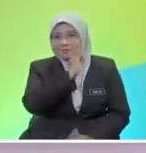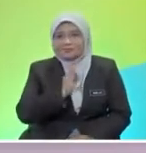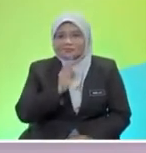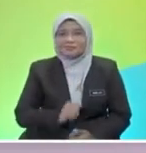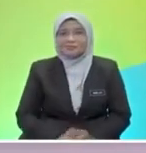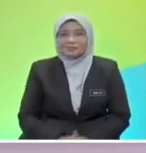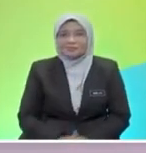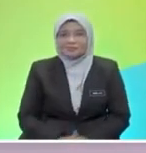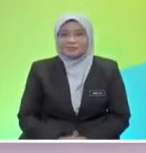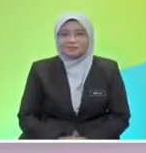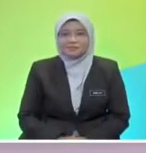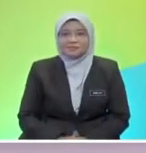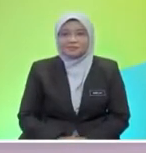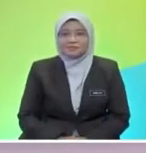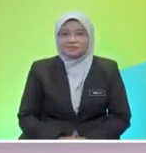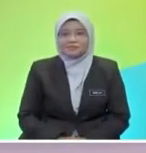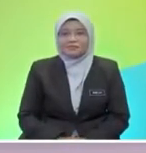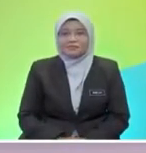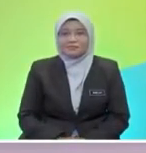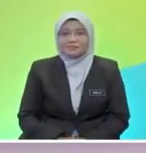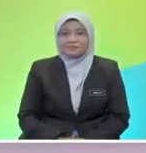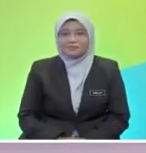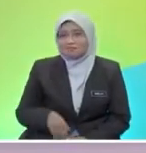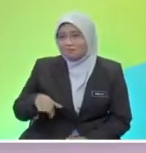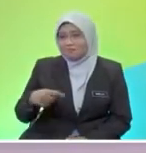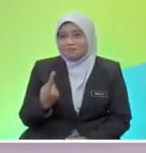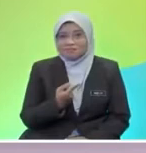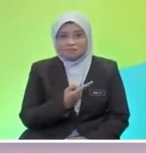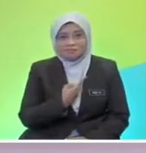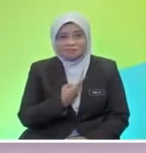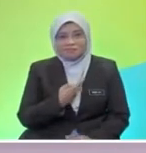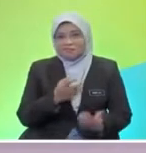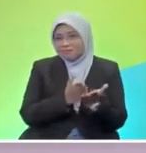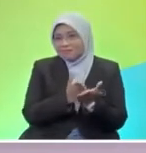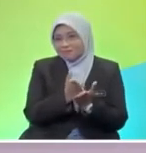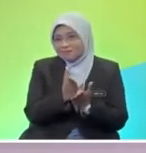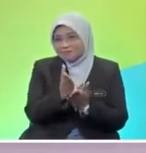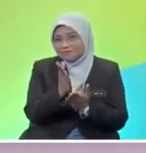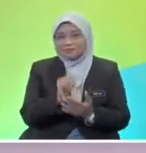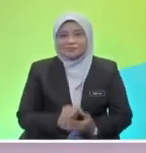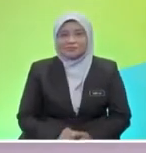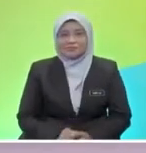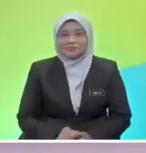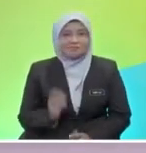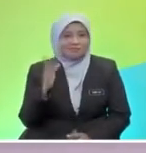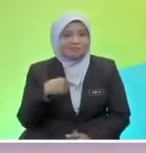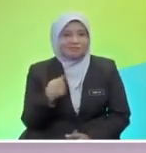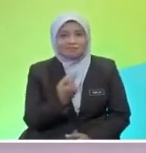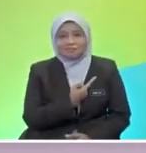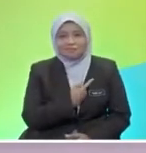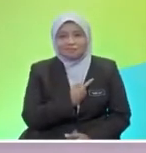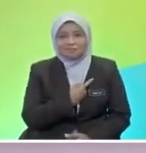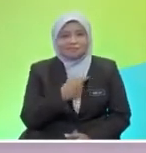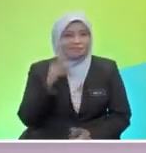a really fun class. But before we get started and get running, let's first take a look at the